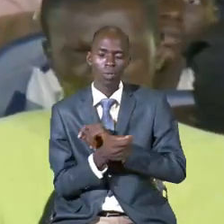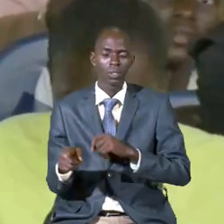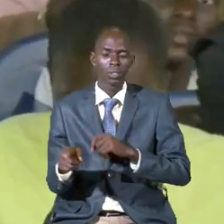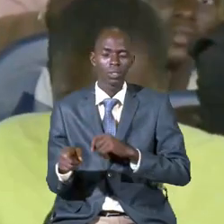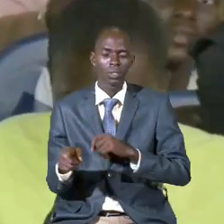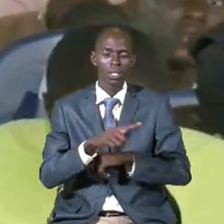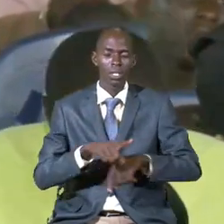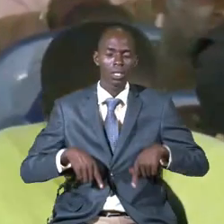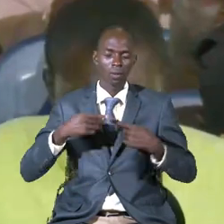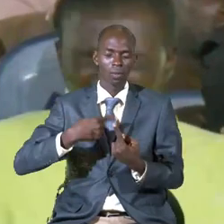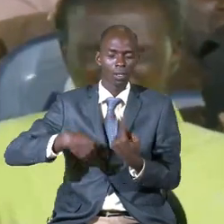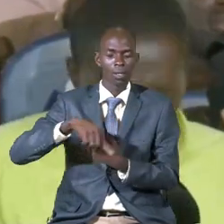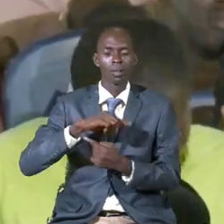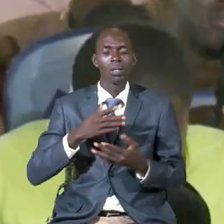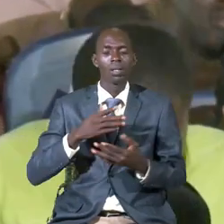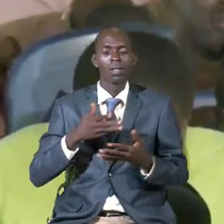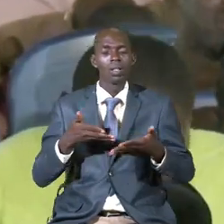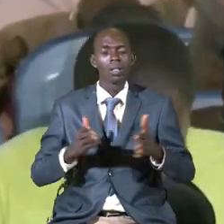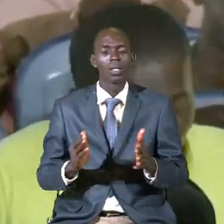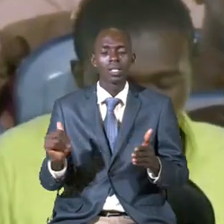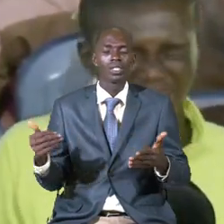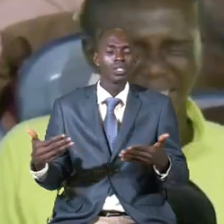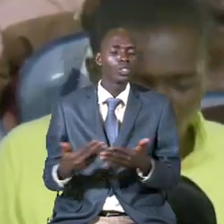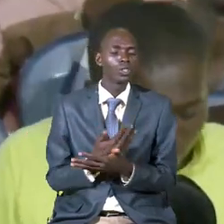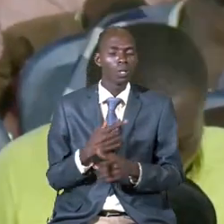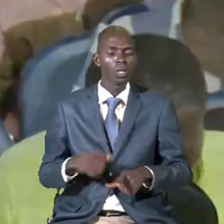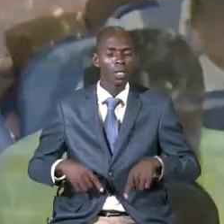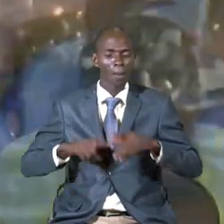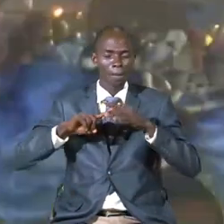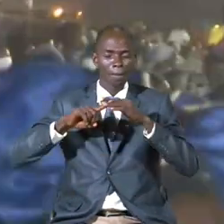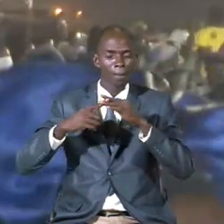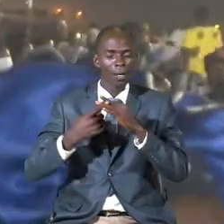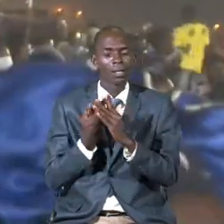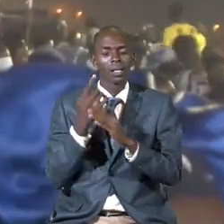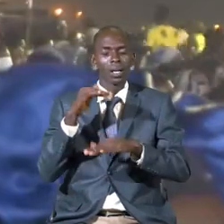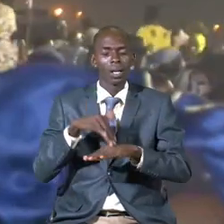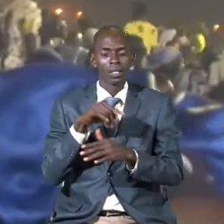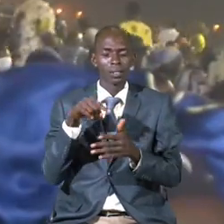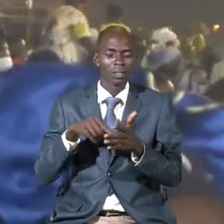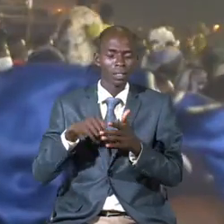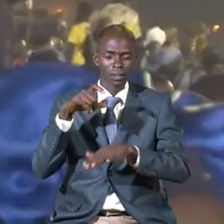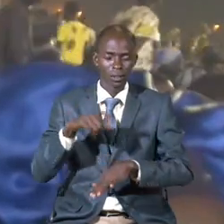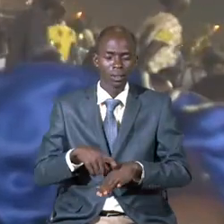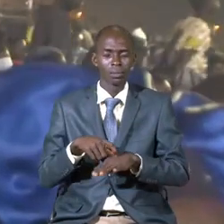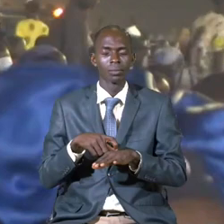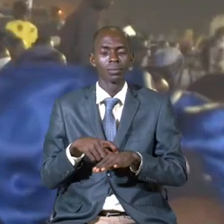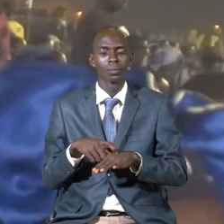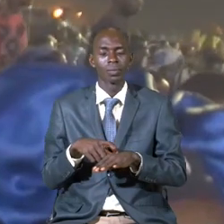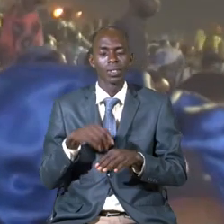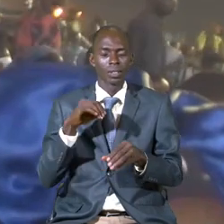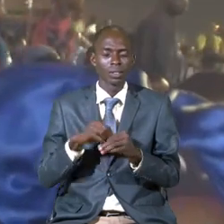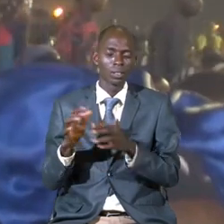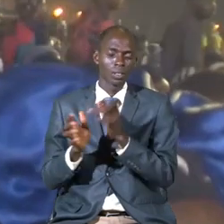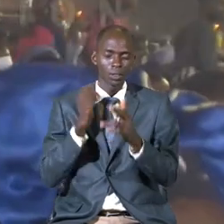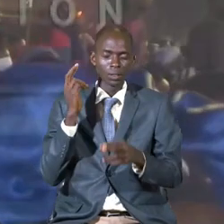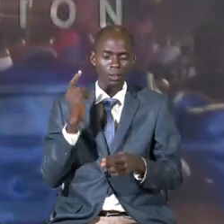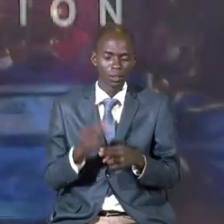around let a new life begin at this time in jesus